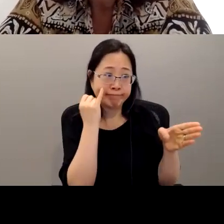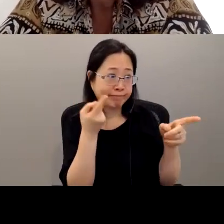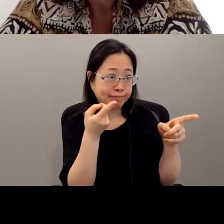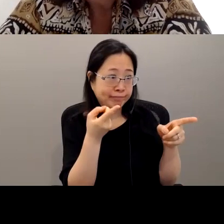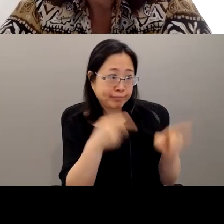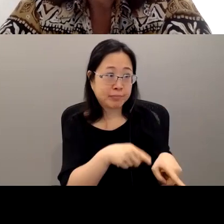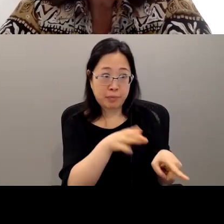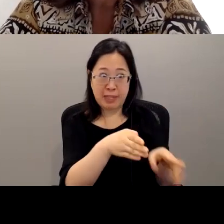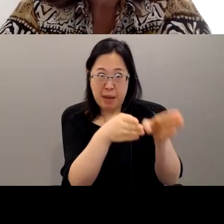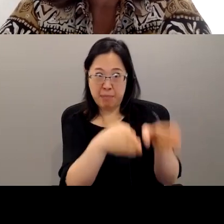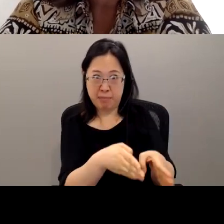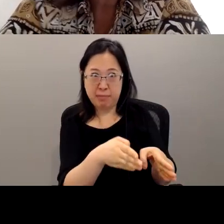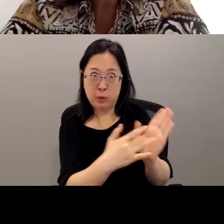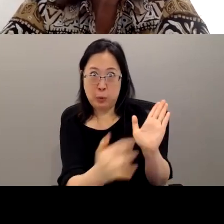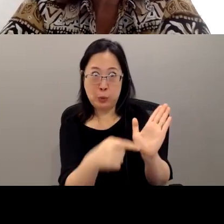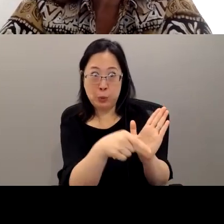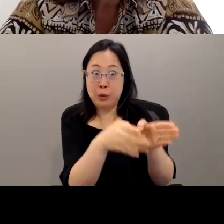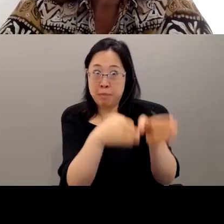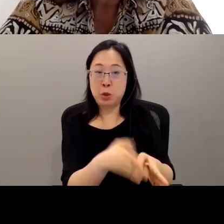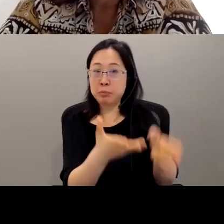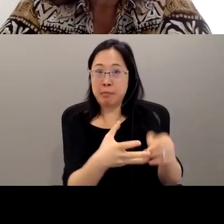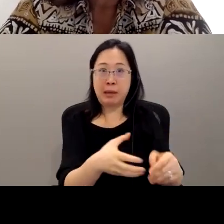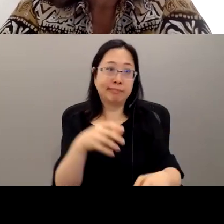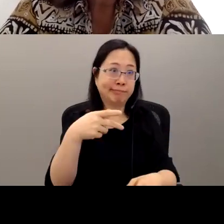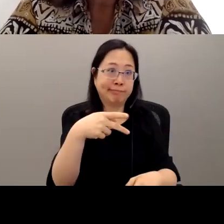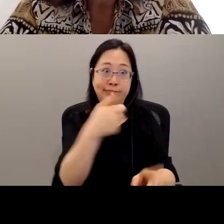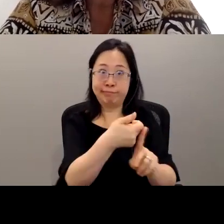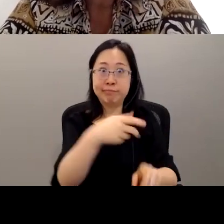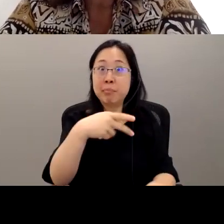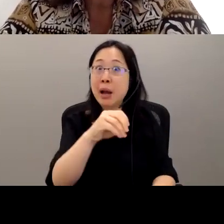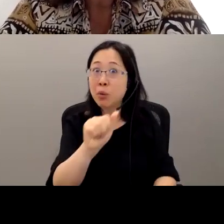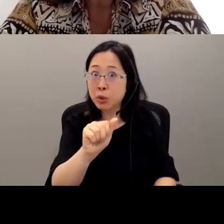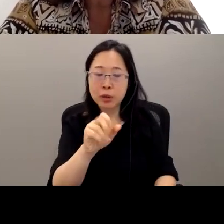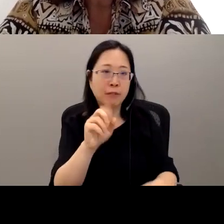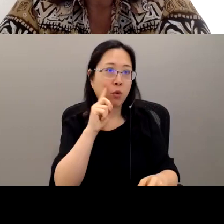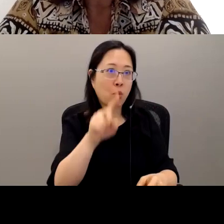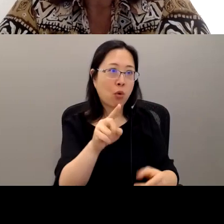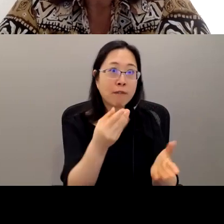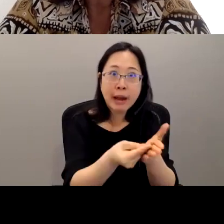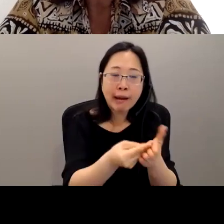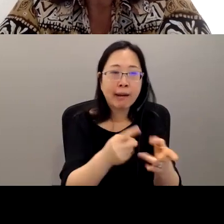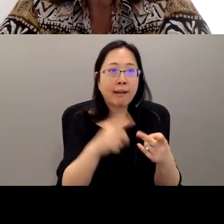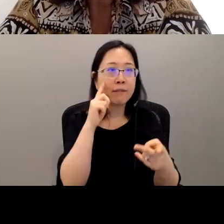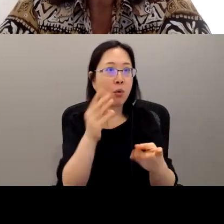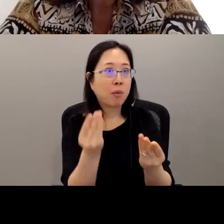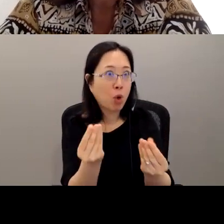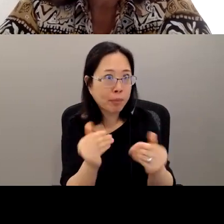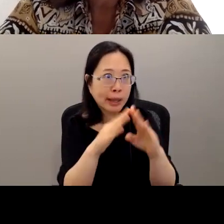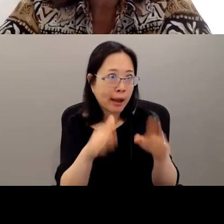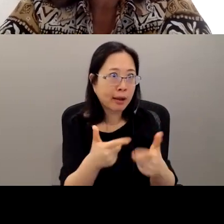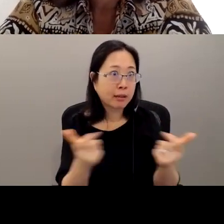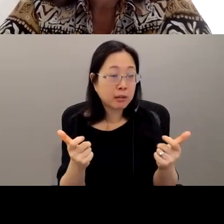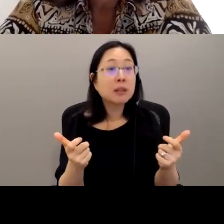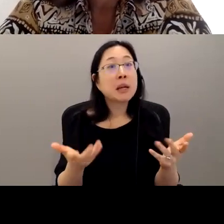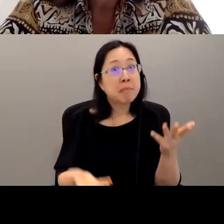power of attorney in terms of finances, property, then the family might want to talk